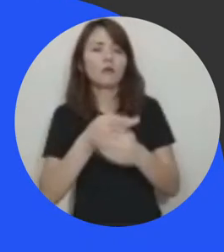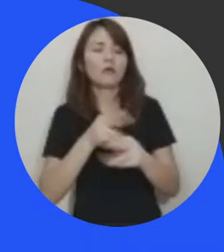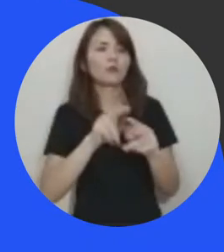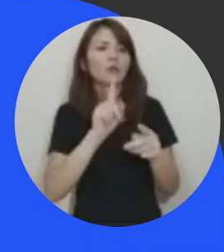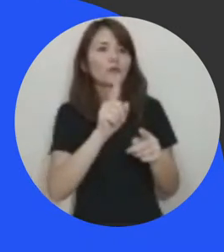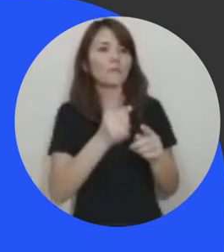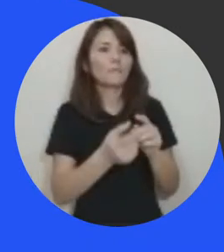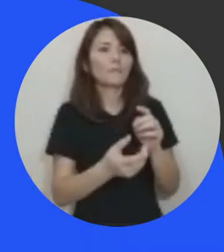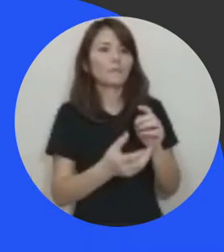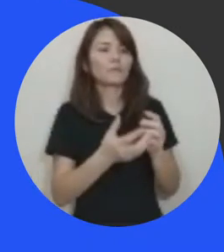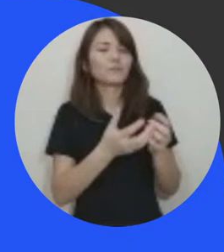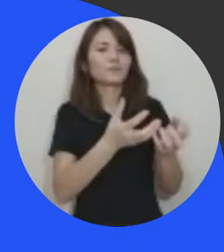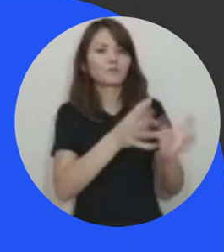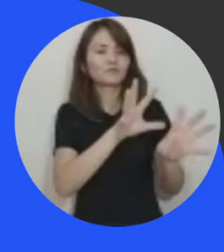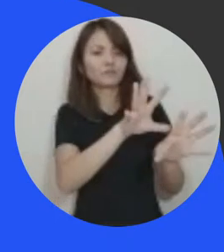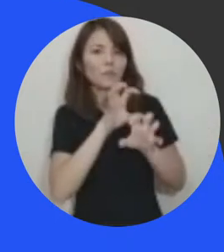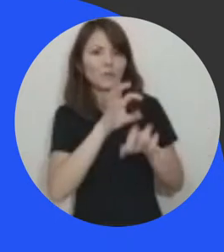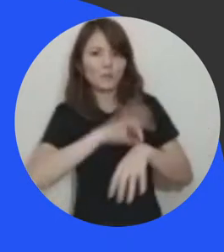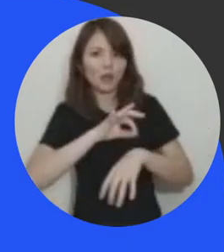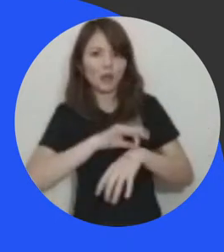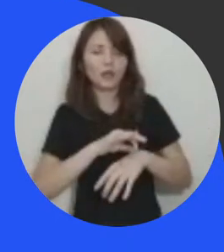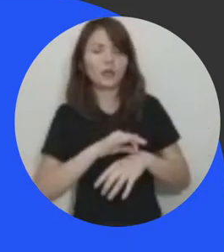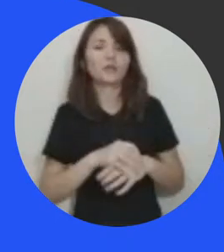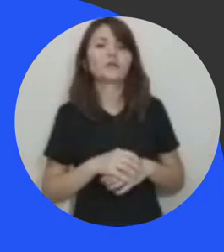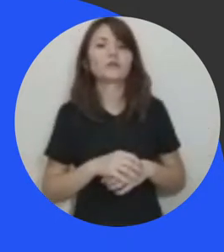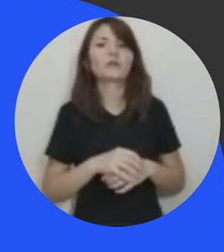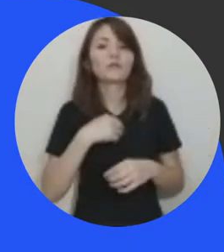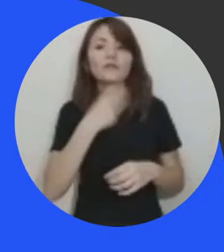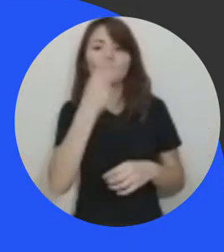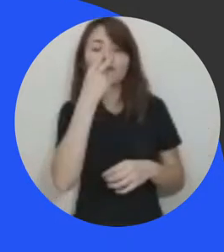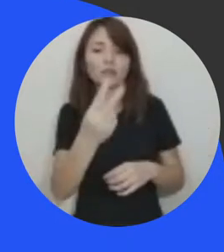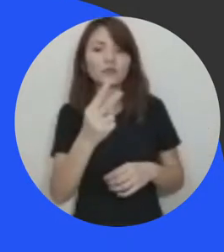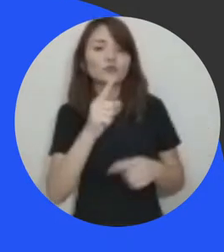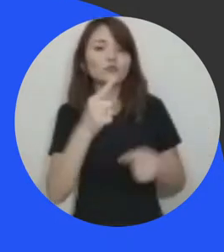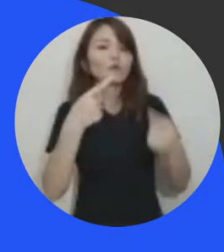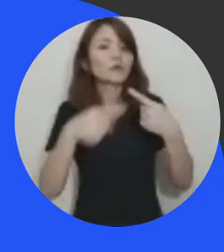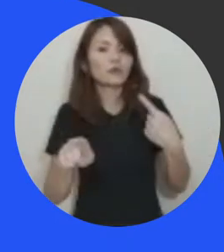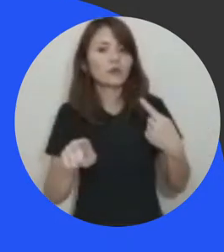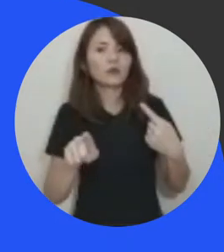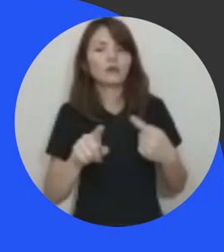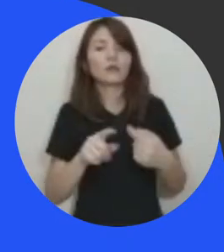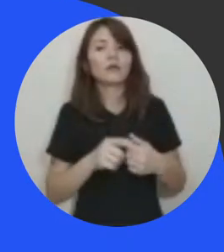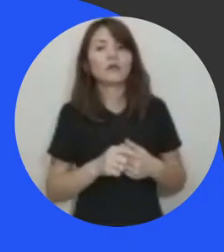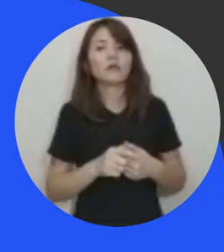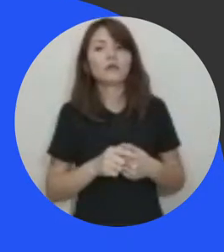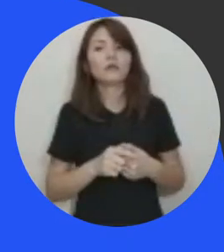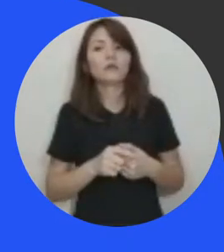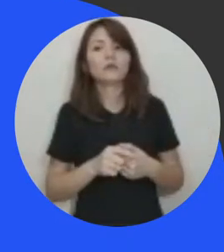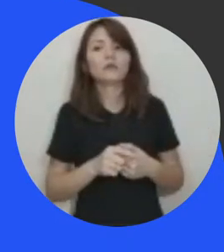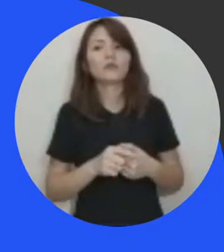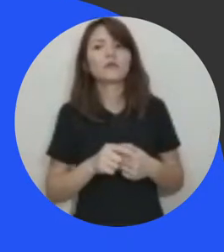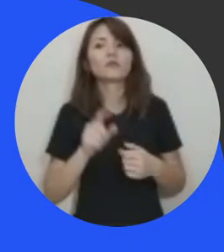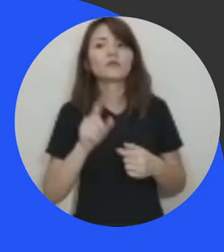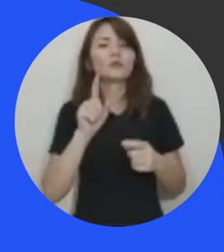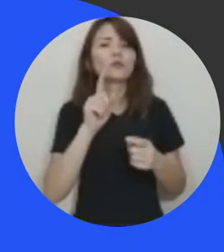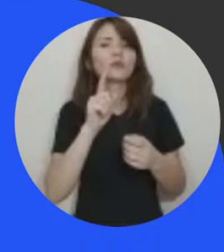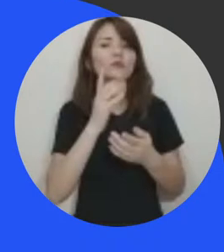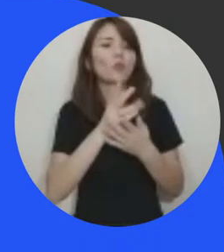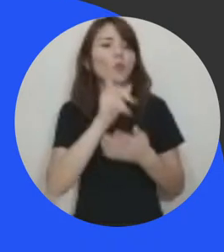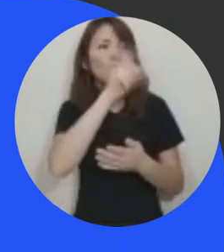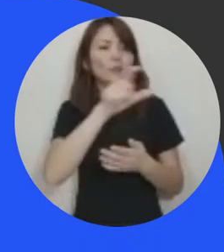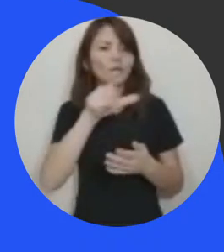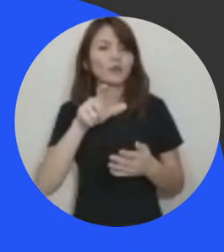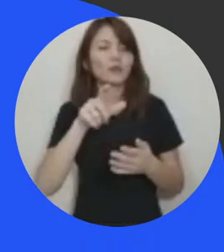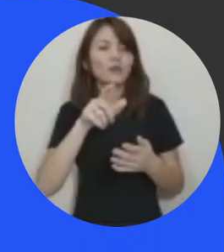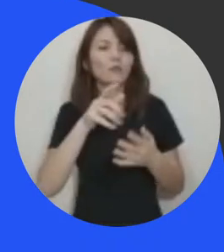we do see an increased ability of G to cause infections compared to D. And so that's certainly one of the things that has to be considered